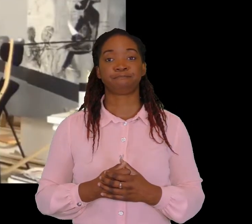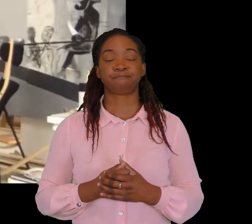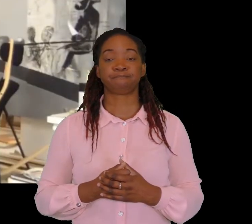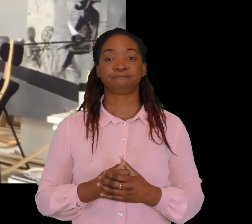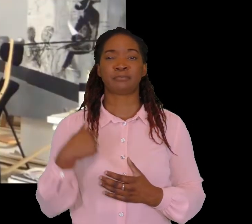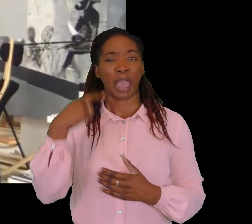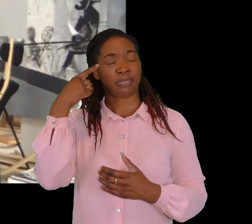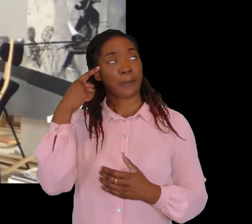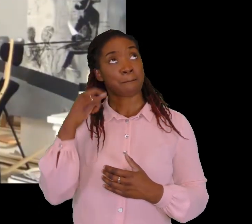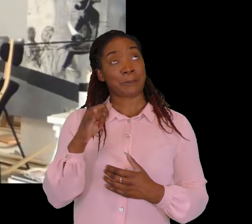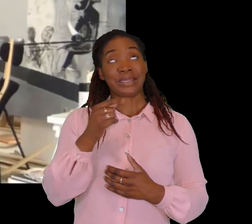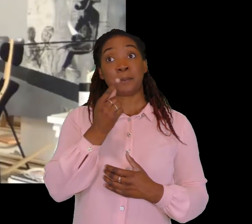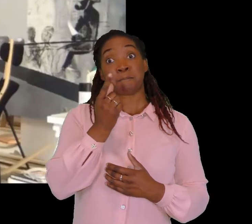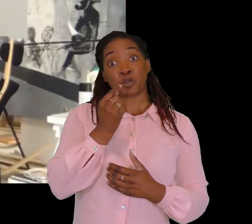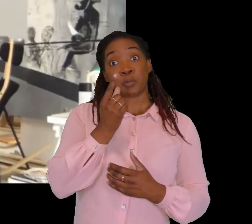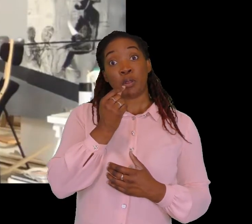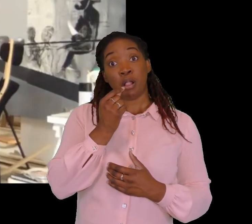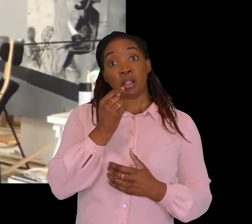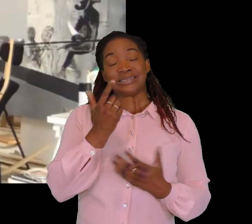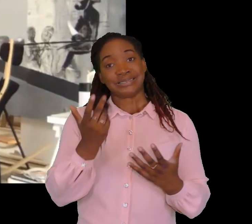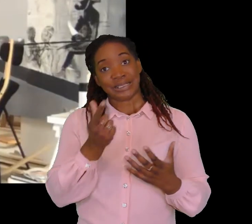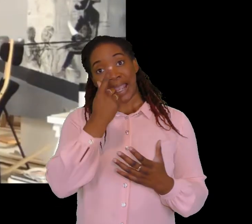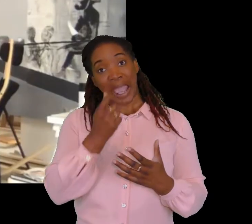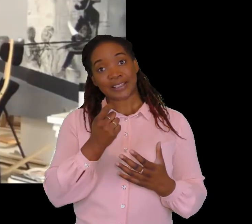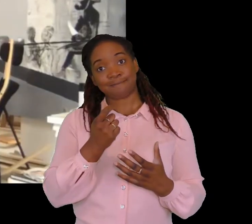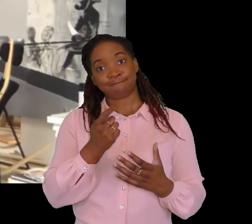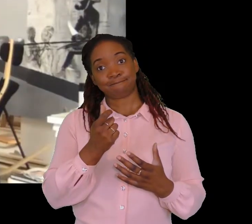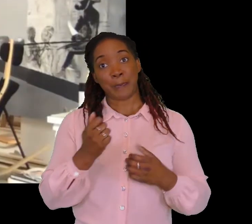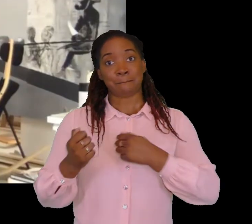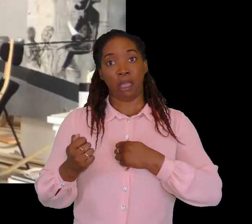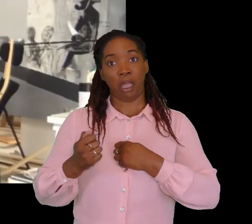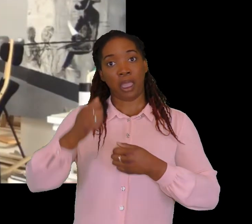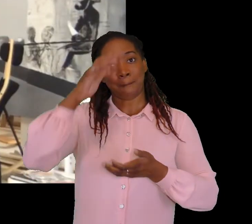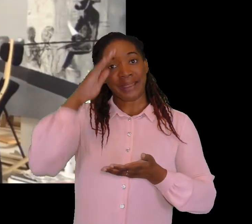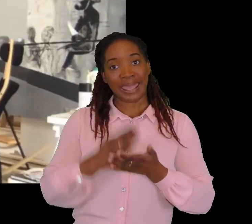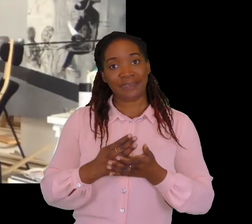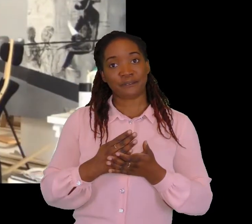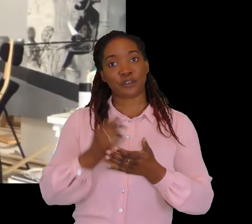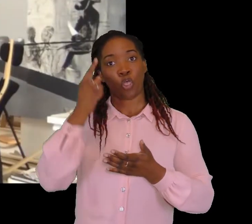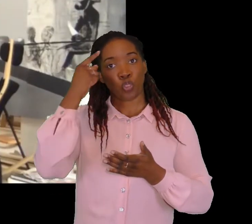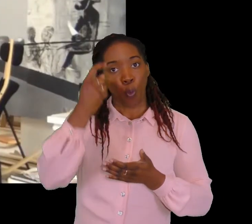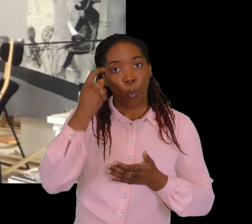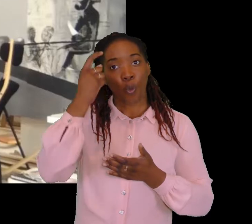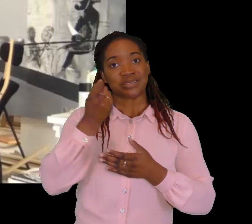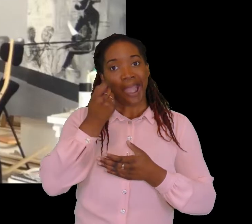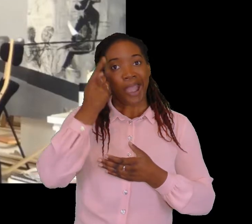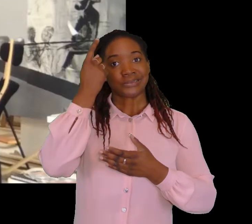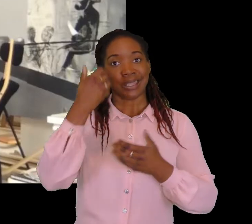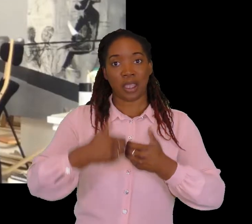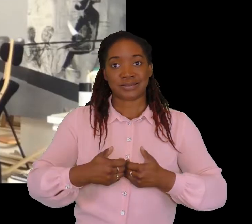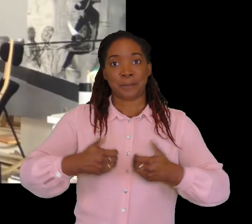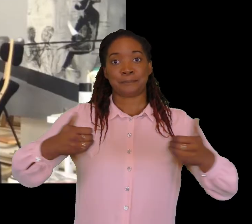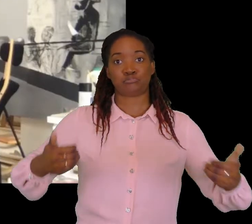I think, in my view, impossible to detach yourself and your beliefs and your inclinations from your curatorial